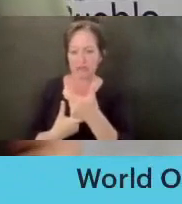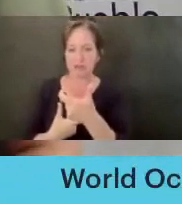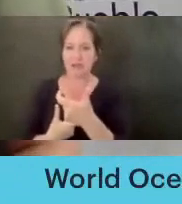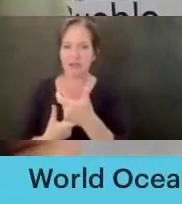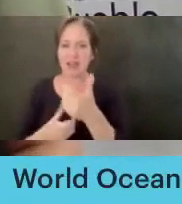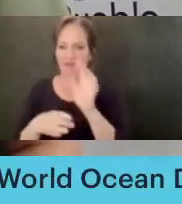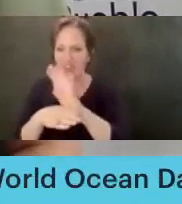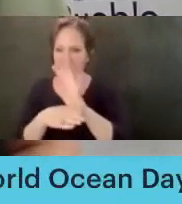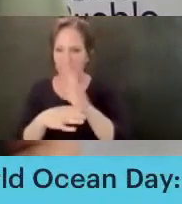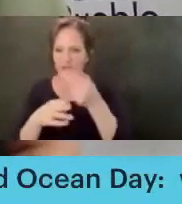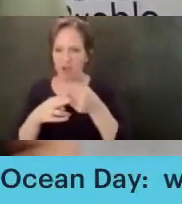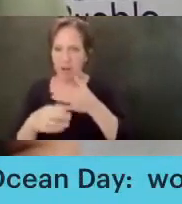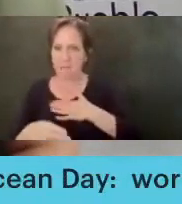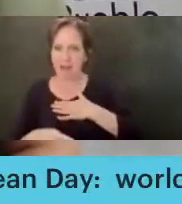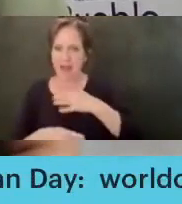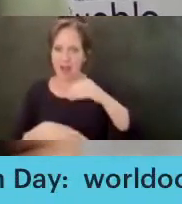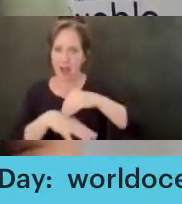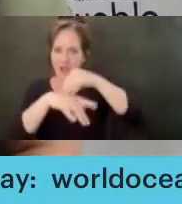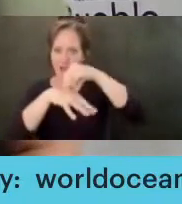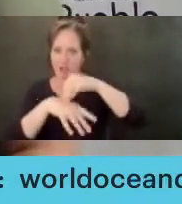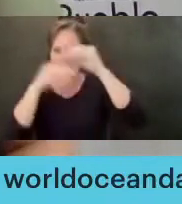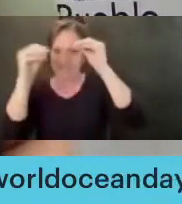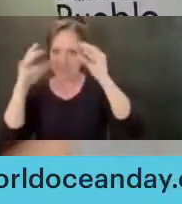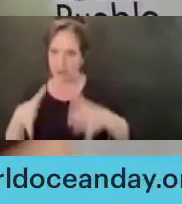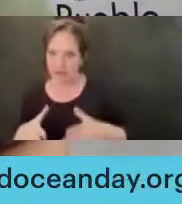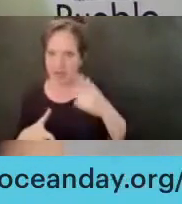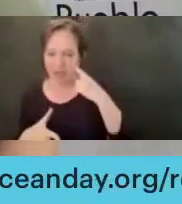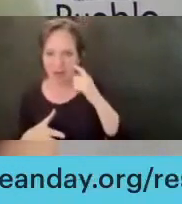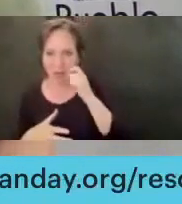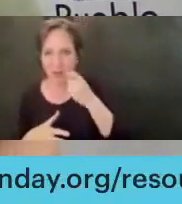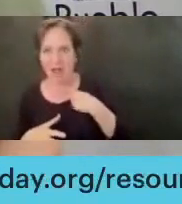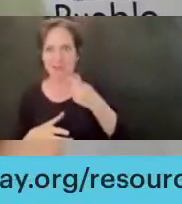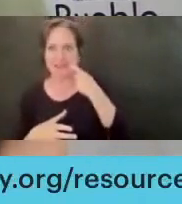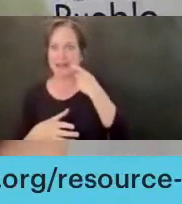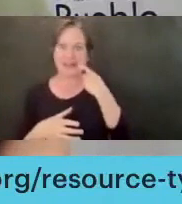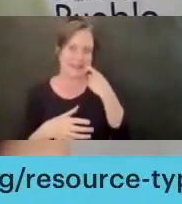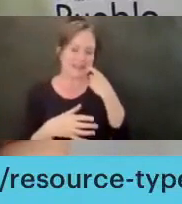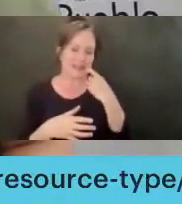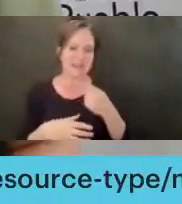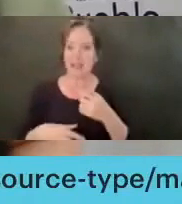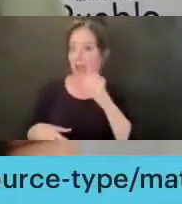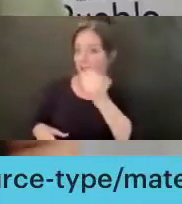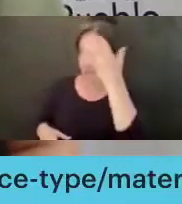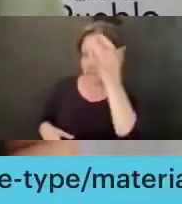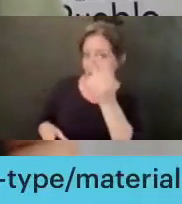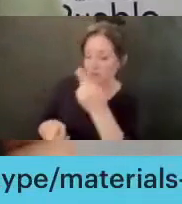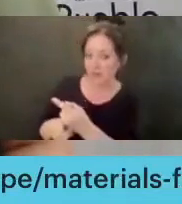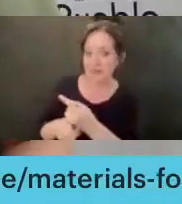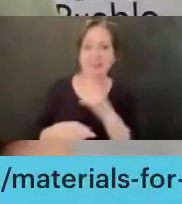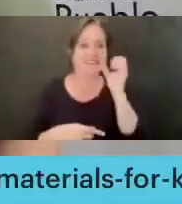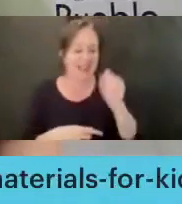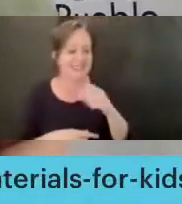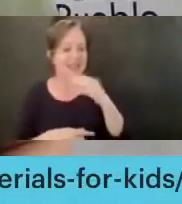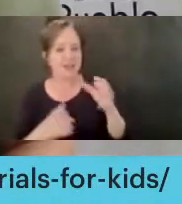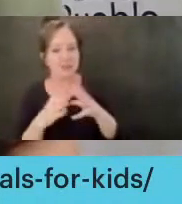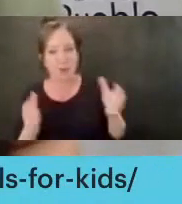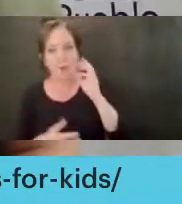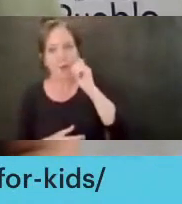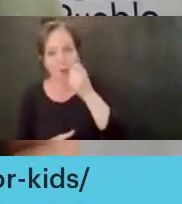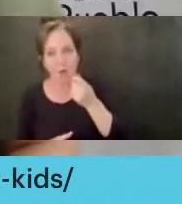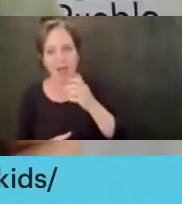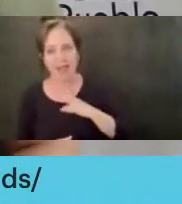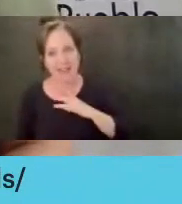definitely hooked on octopuses. They're very intelligent too. Really intelligent and just so cool. Mm-hmm.